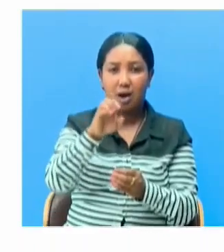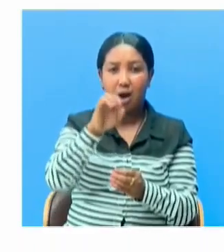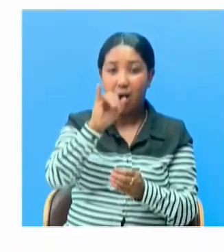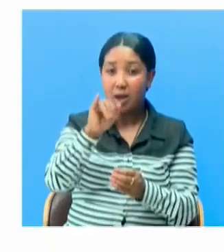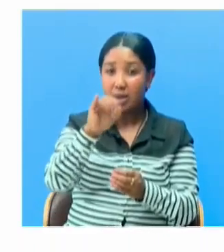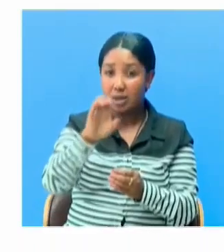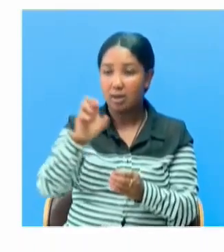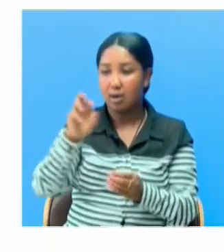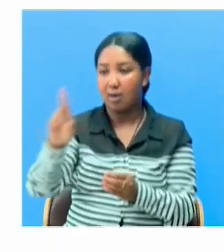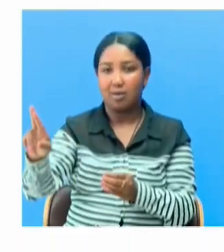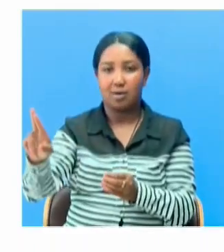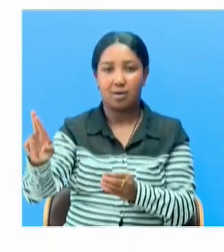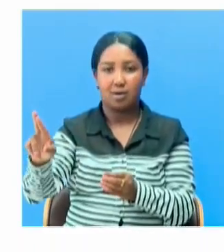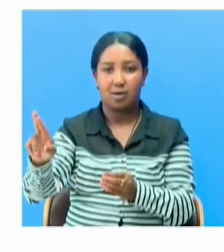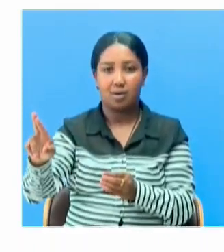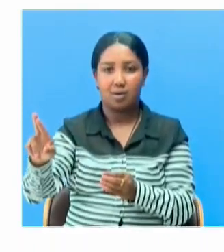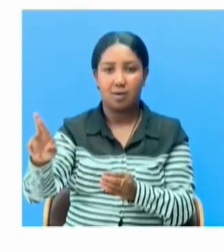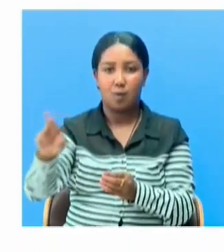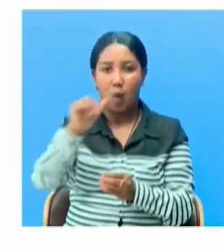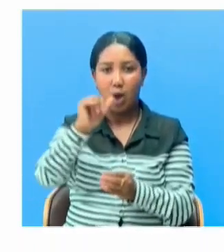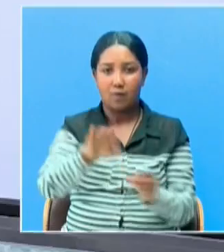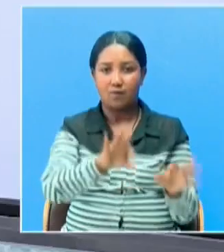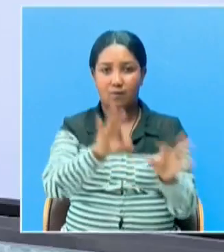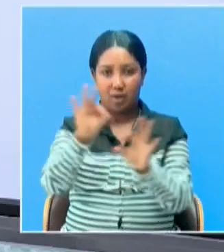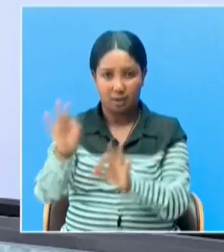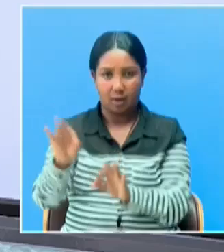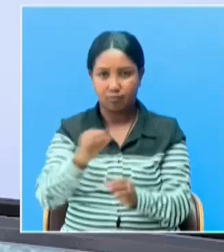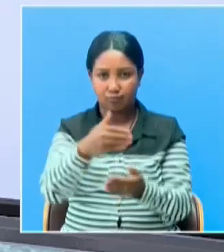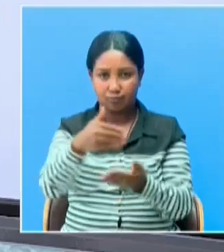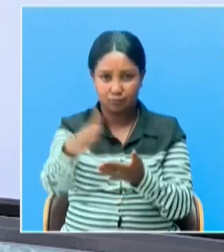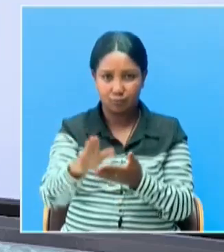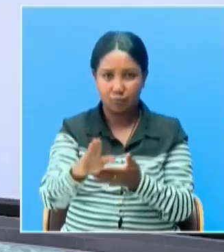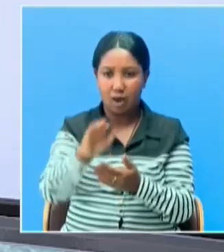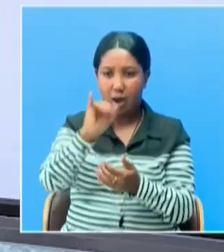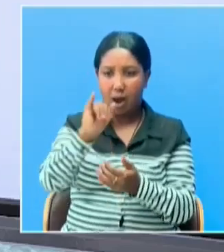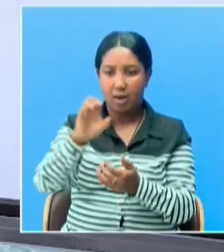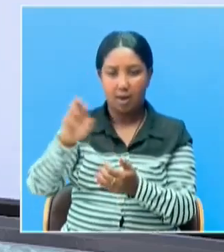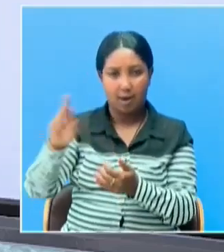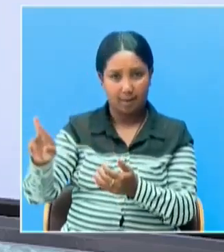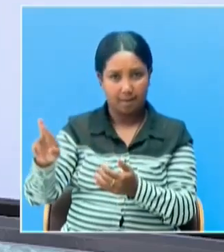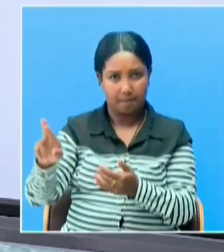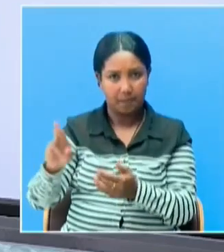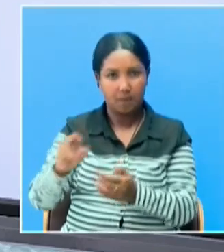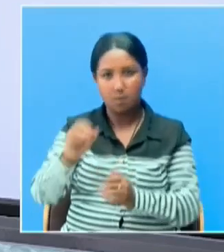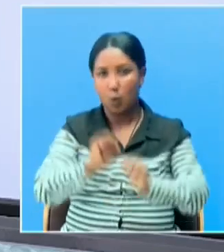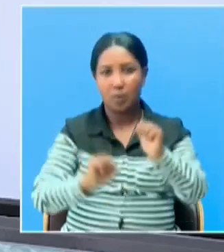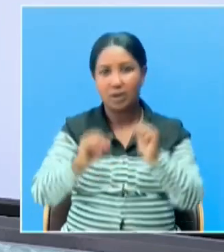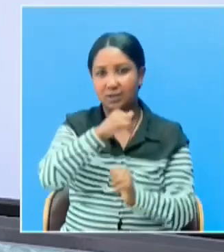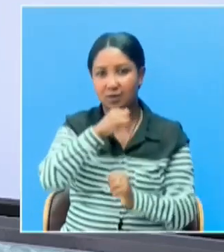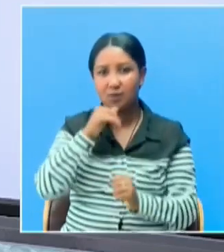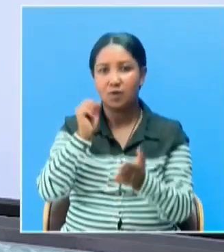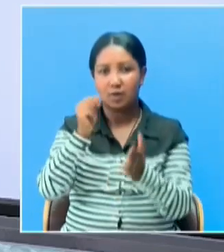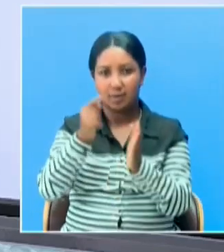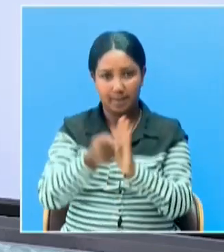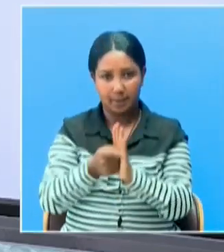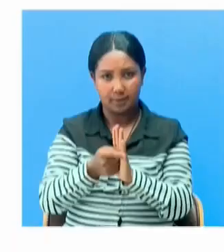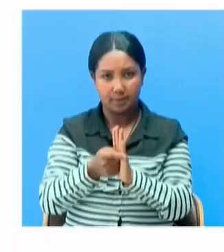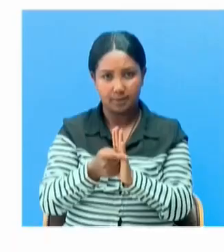IE, are. This one is about comparative adjectives. For example,